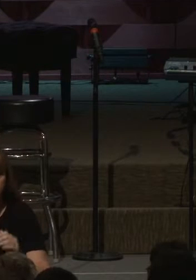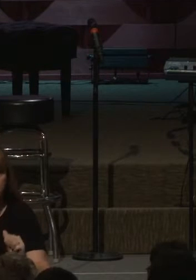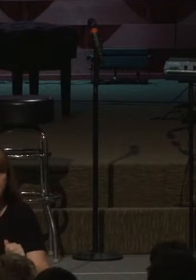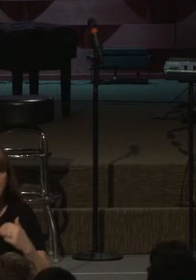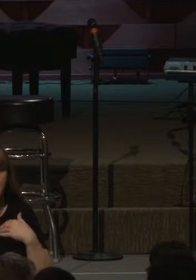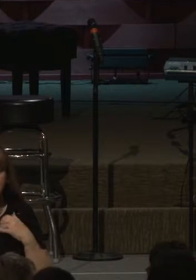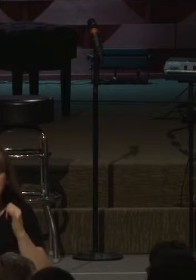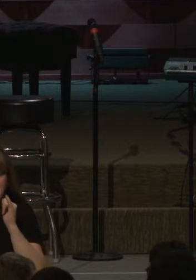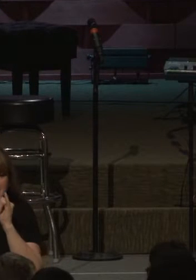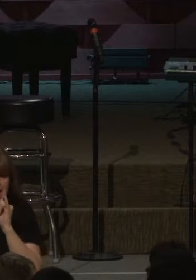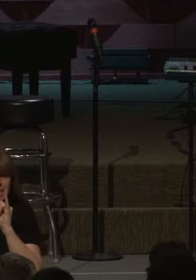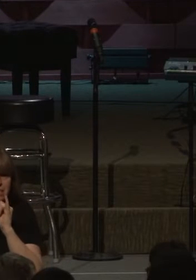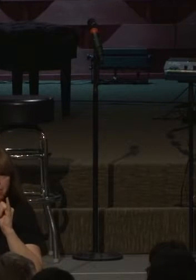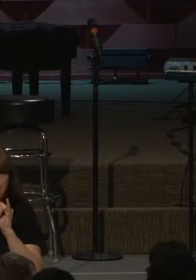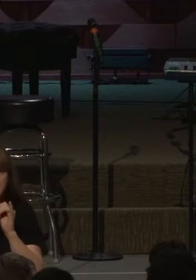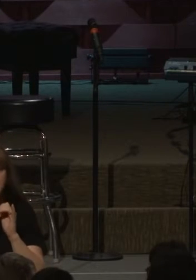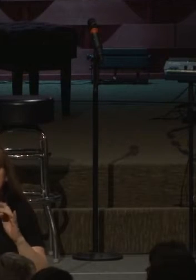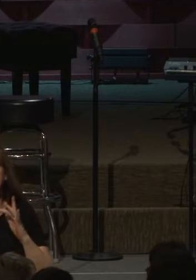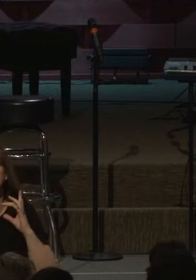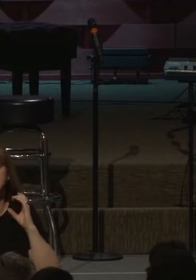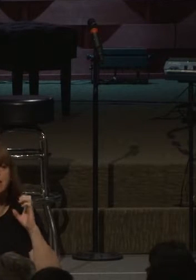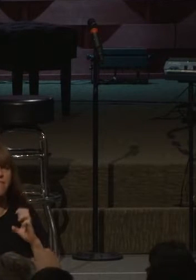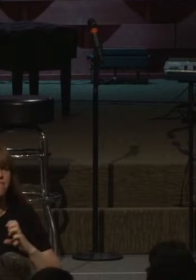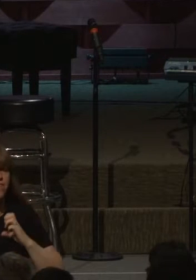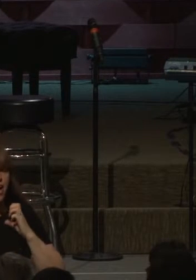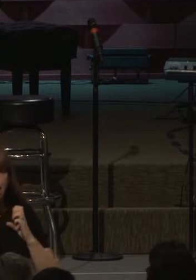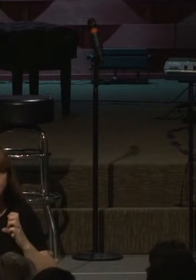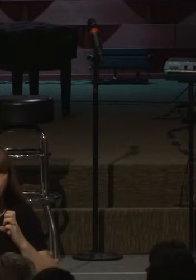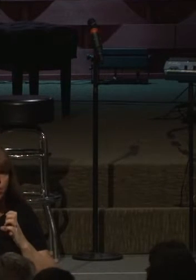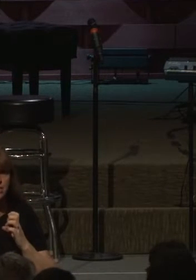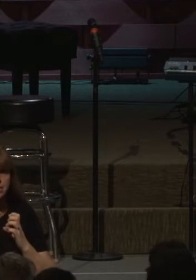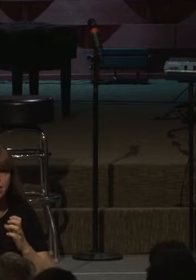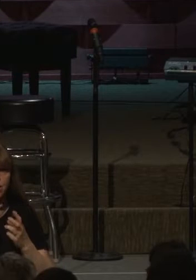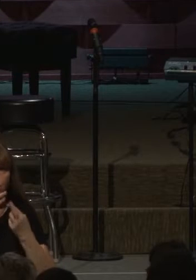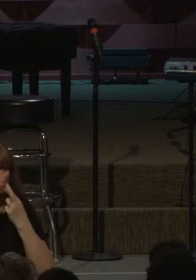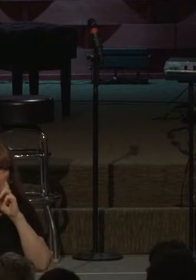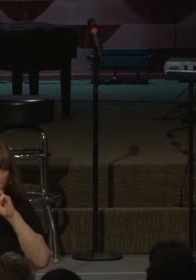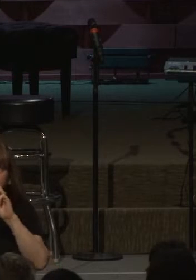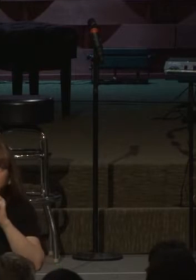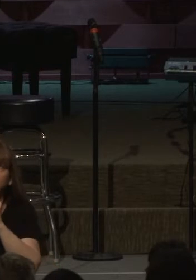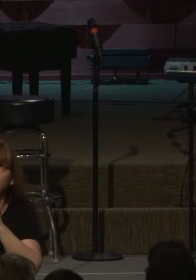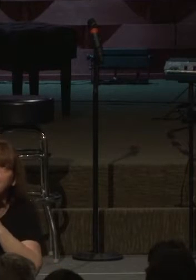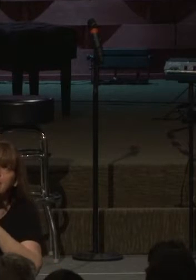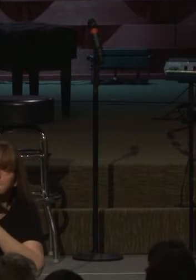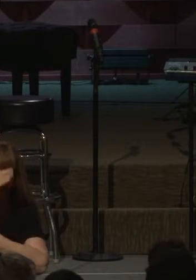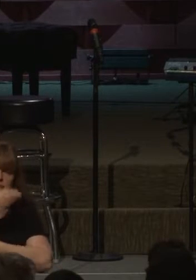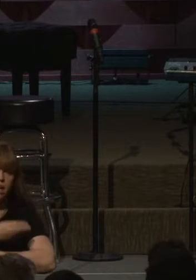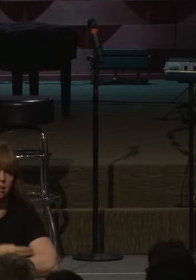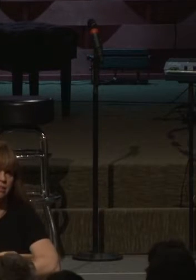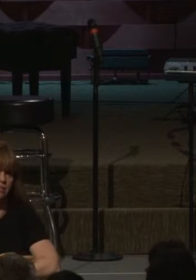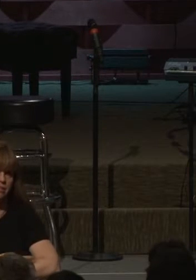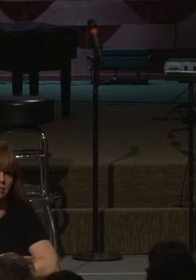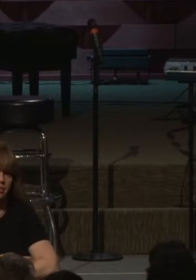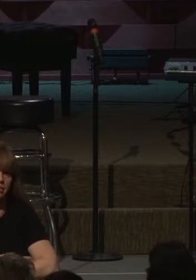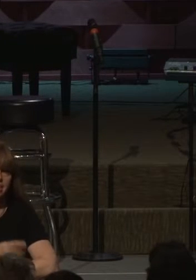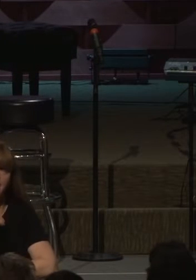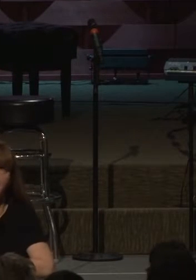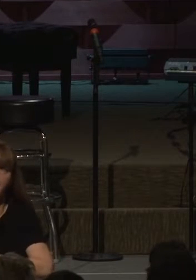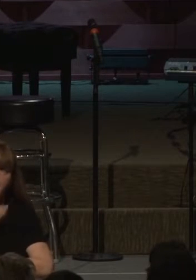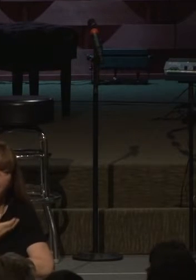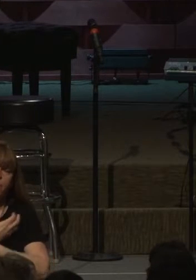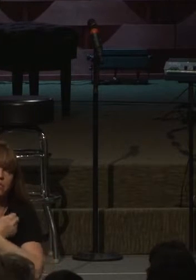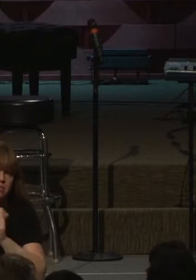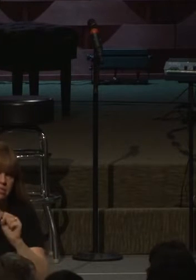intimate, vibrant, alive relationship with His Son, who is our